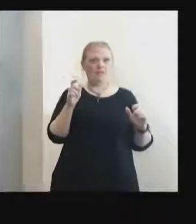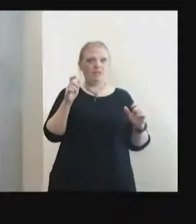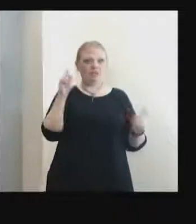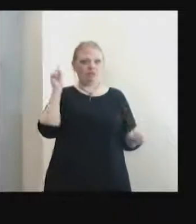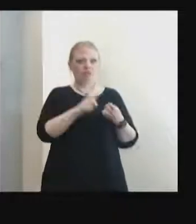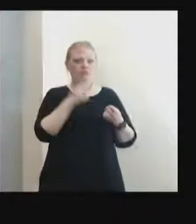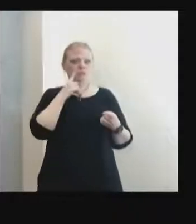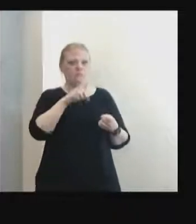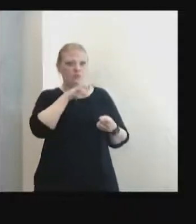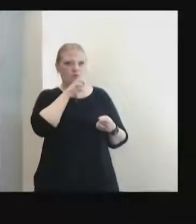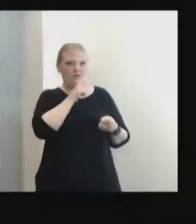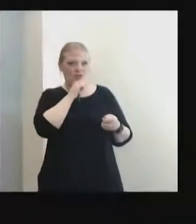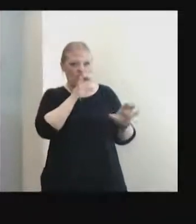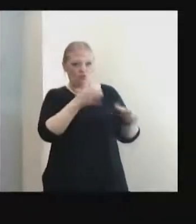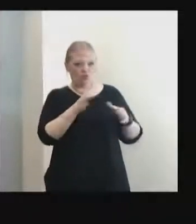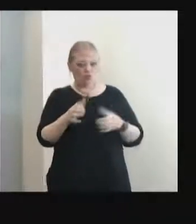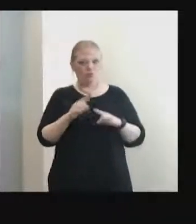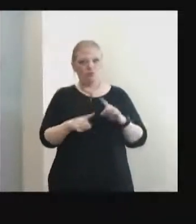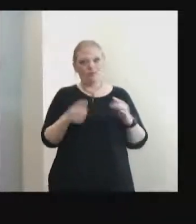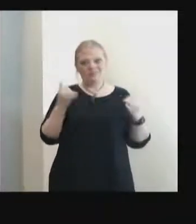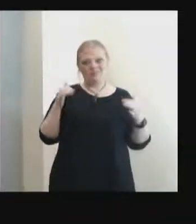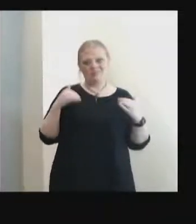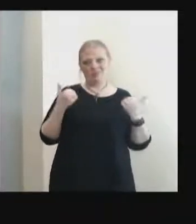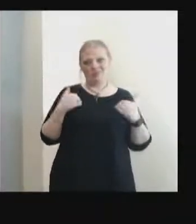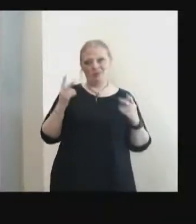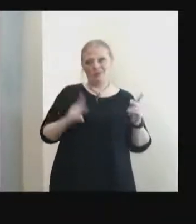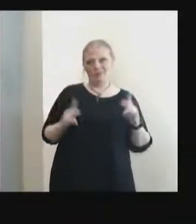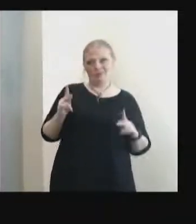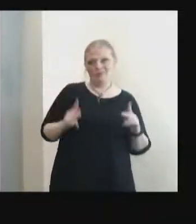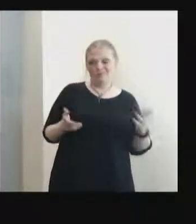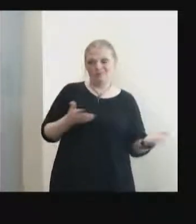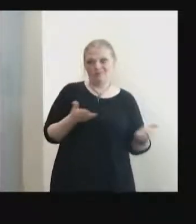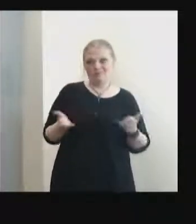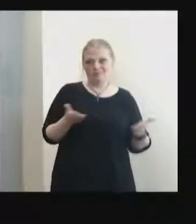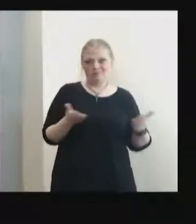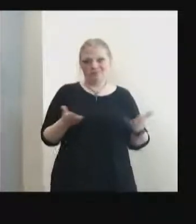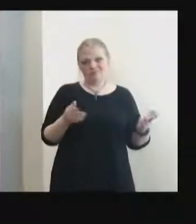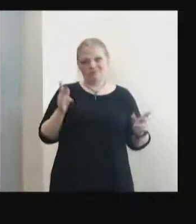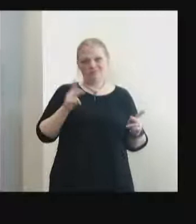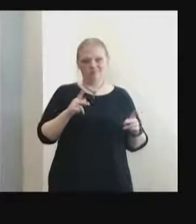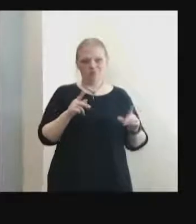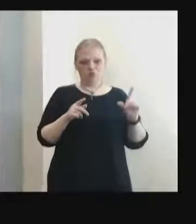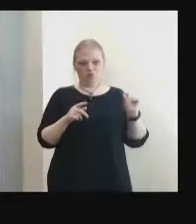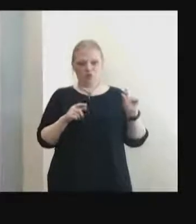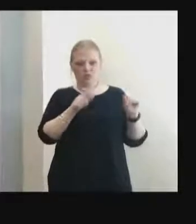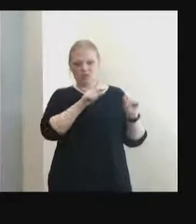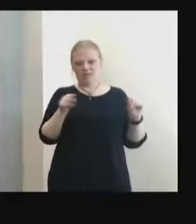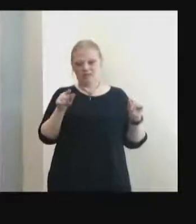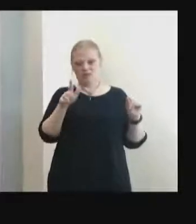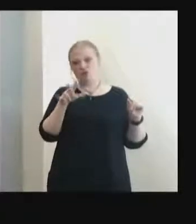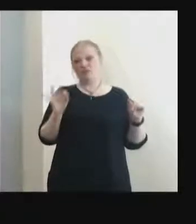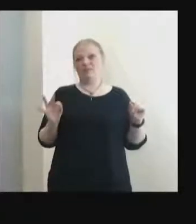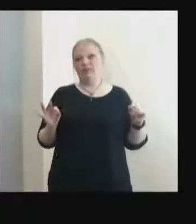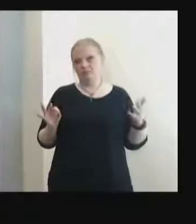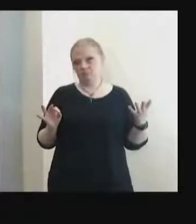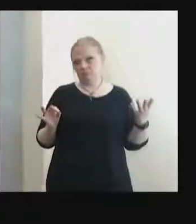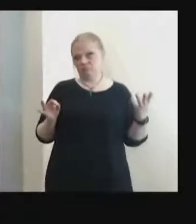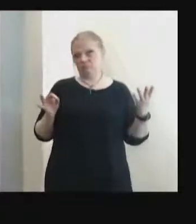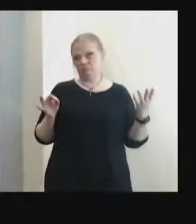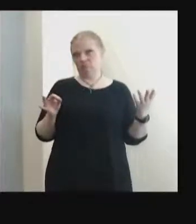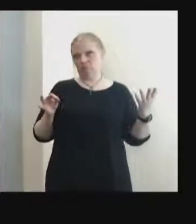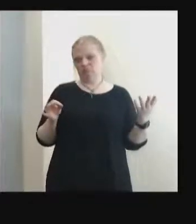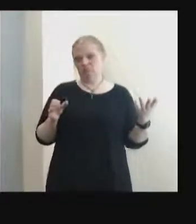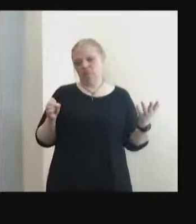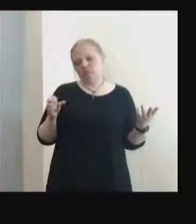certain age groups, but we are still seeing it in our younger people and our people aged 20 to basically 39. So